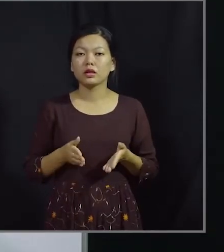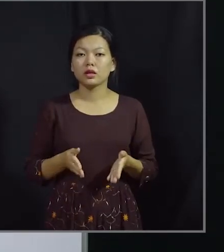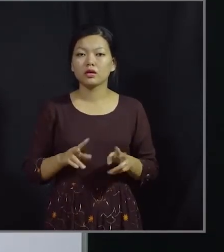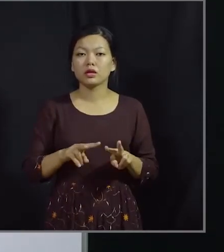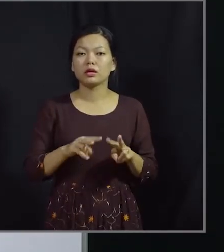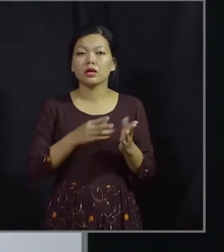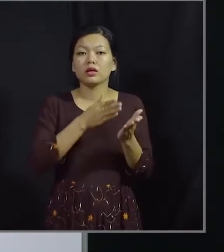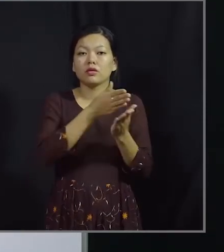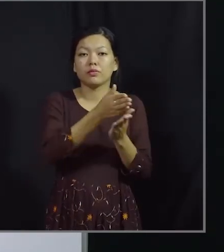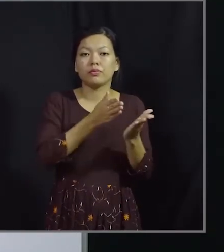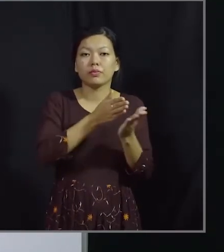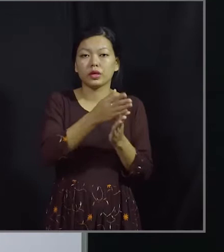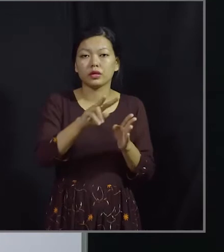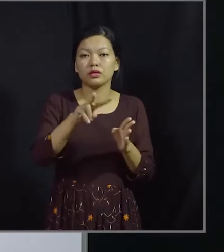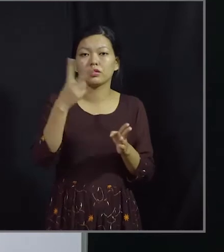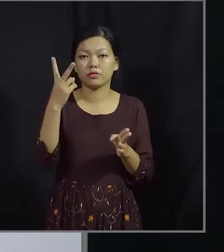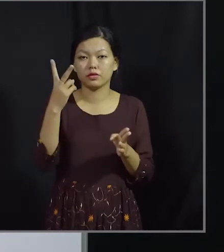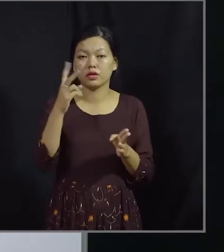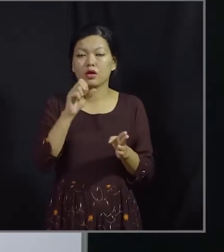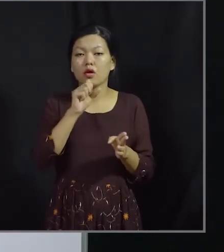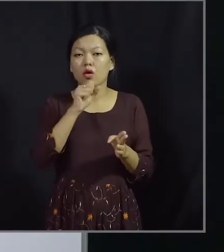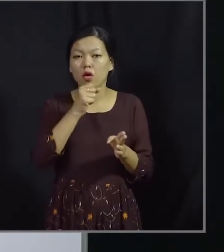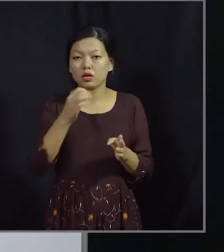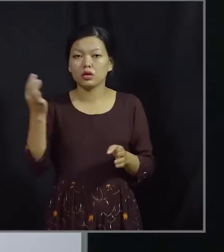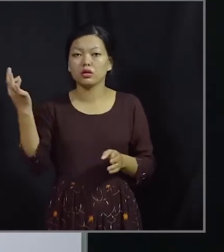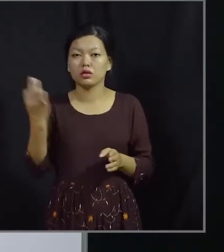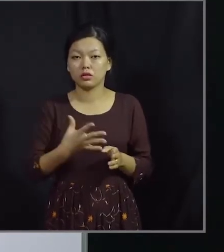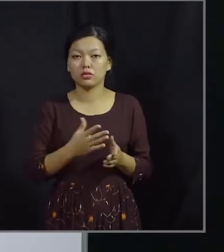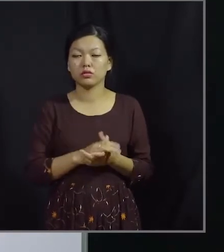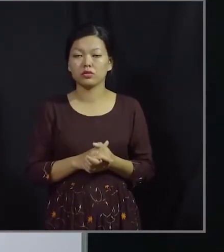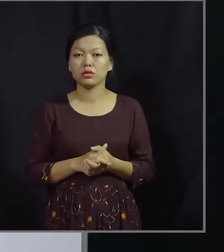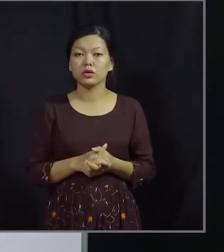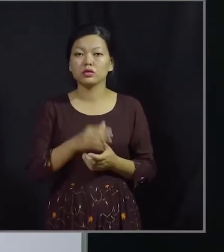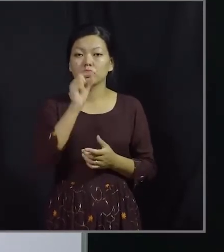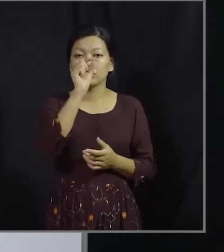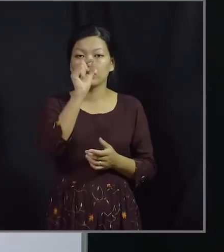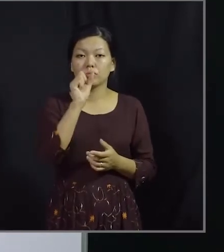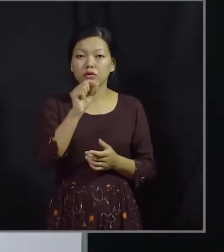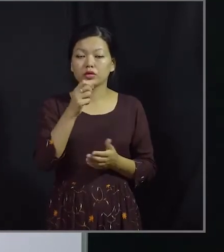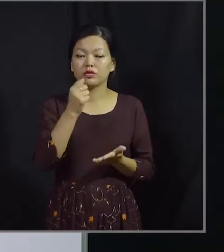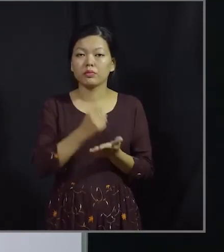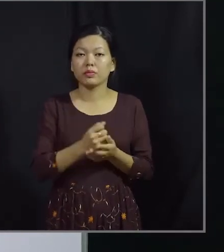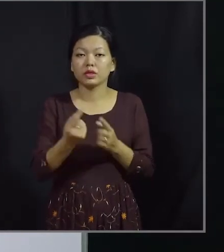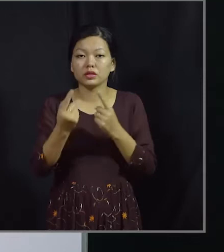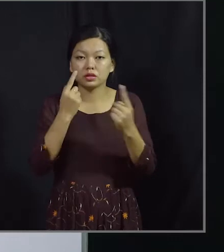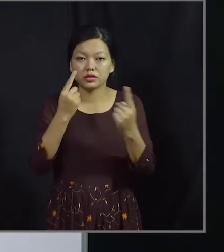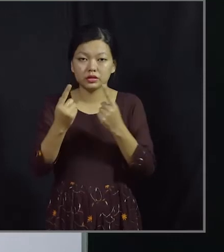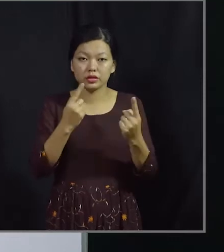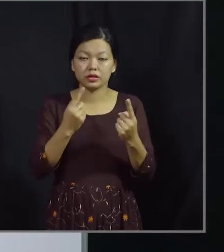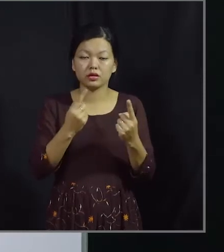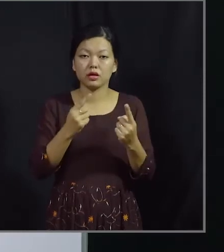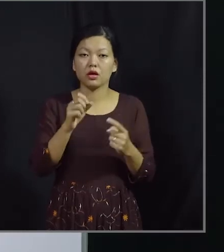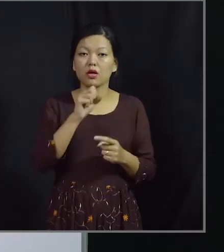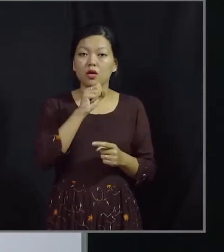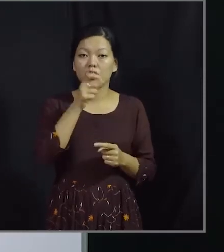between old ratio and new ratio. So, we will have to find out how much the old partner has sacrificed for the new